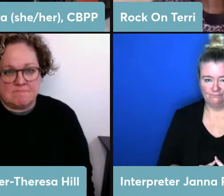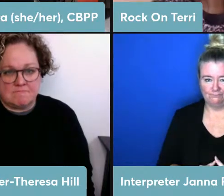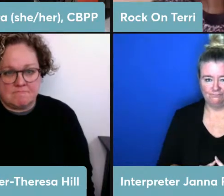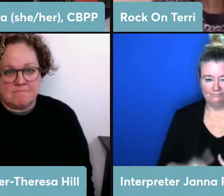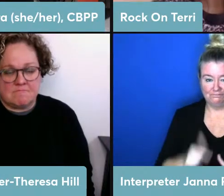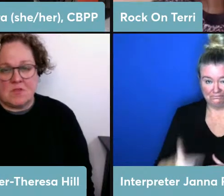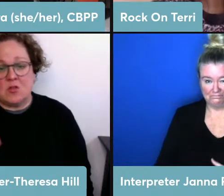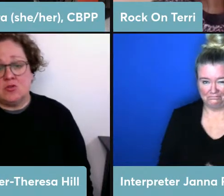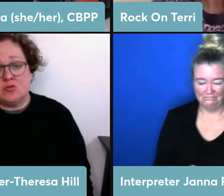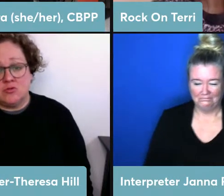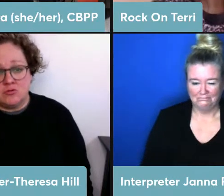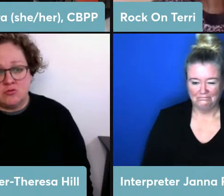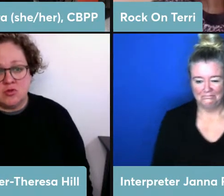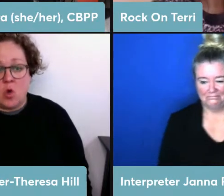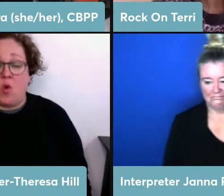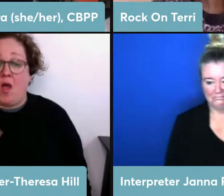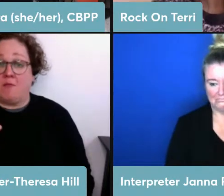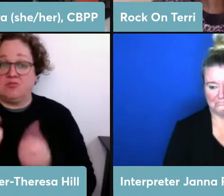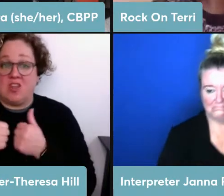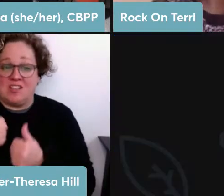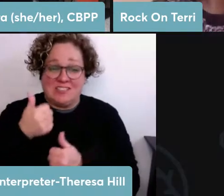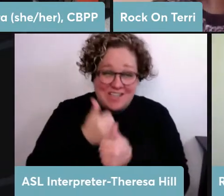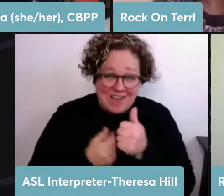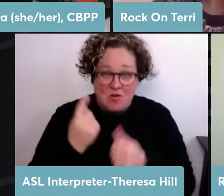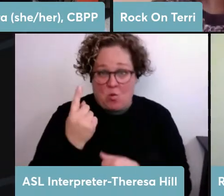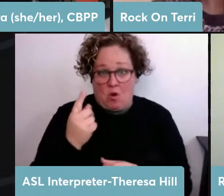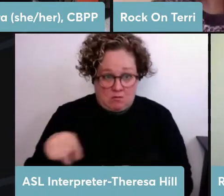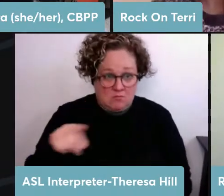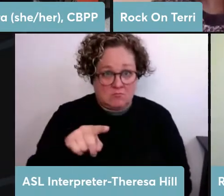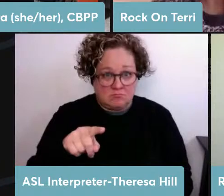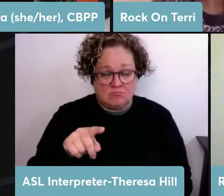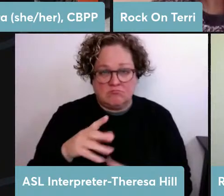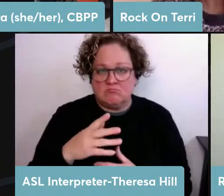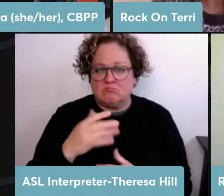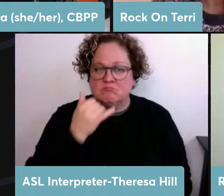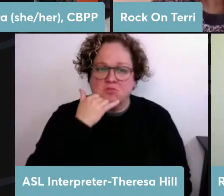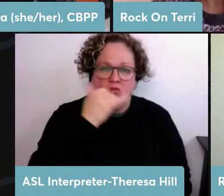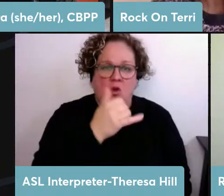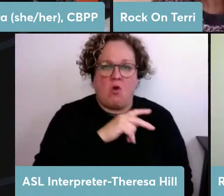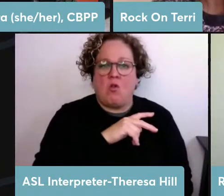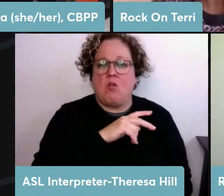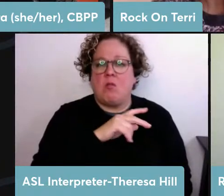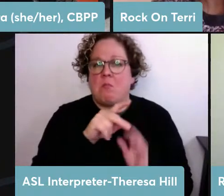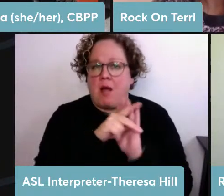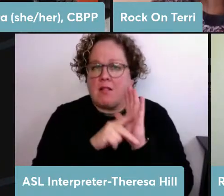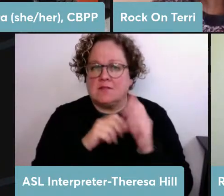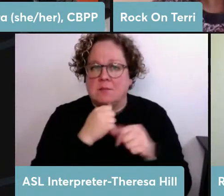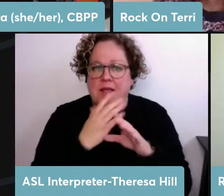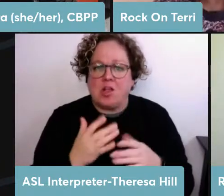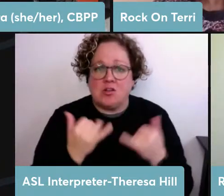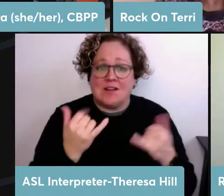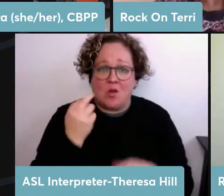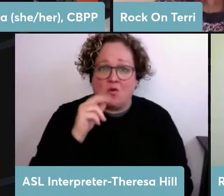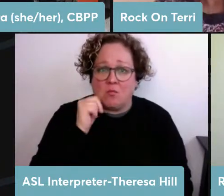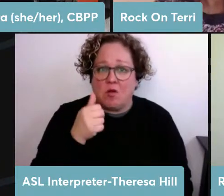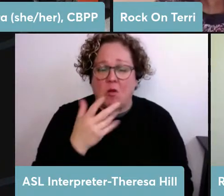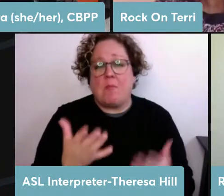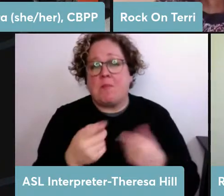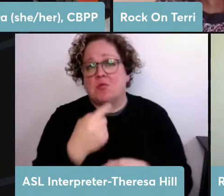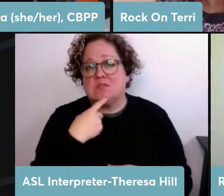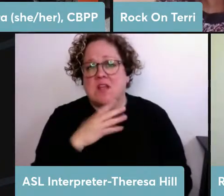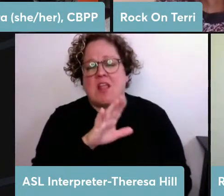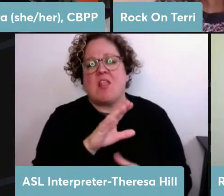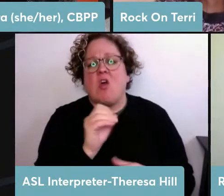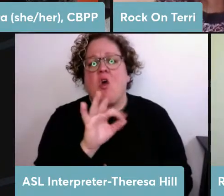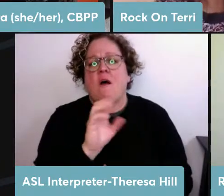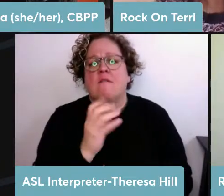I'm challenging each and every one of you, call a policymaker today or tomorrow. You may say their offices will be closed. I don't